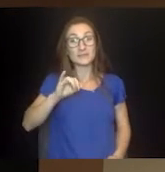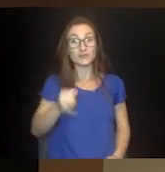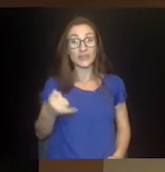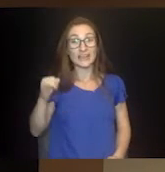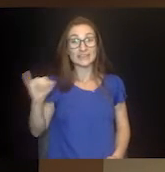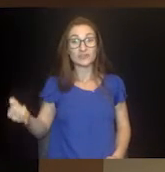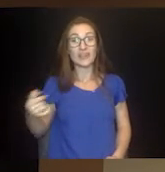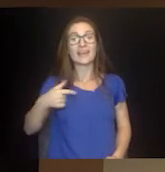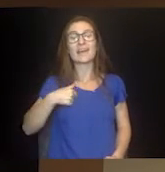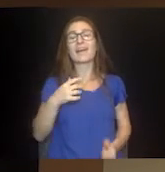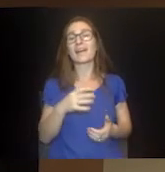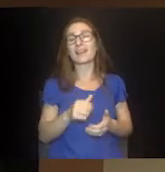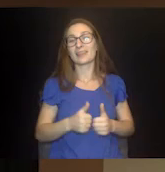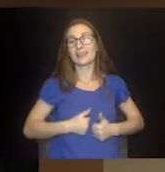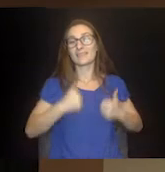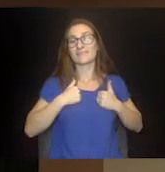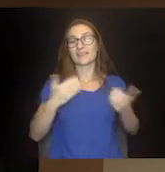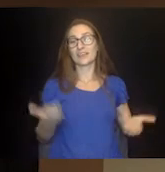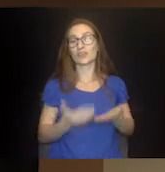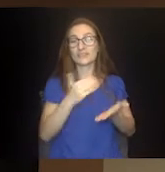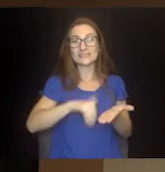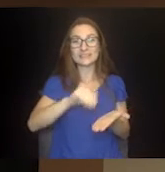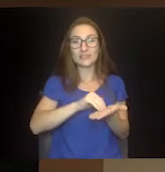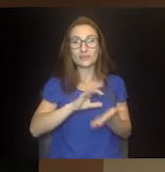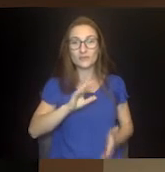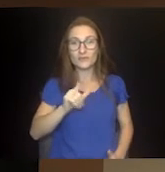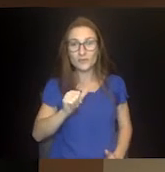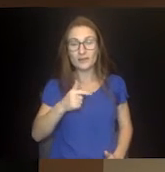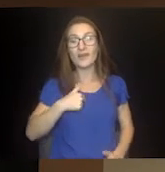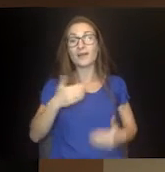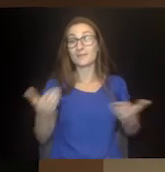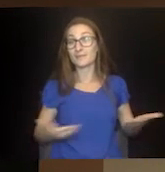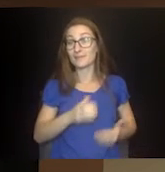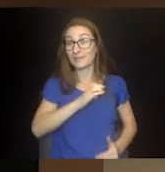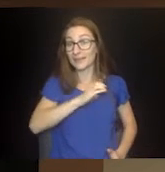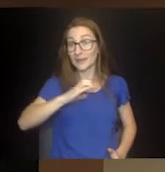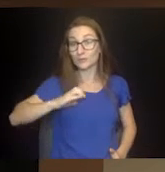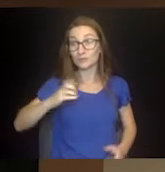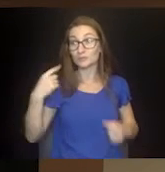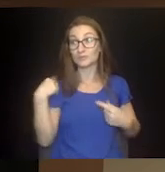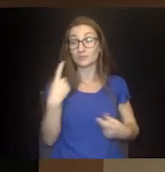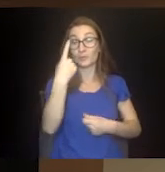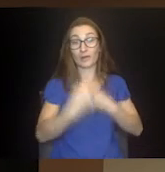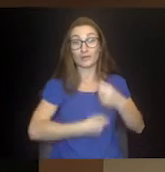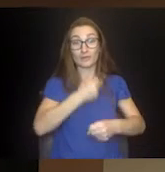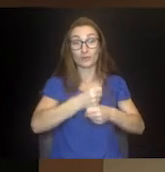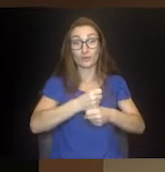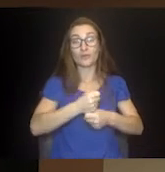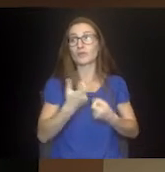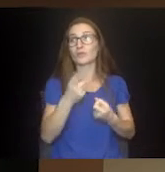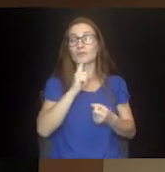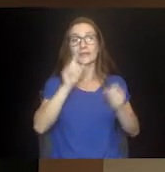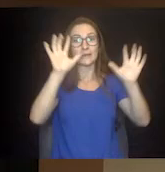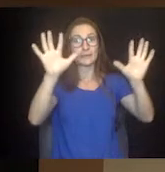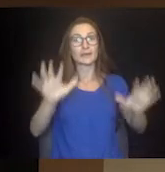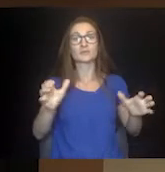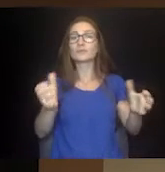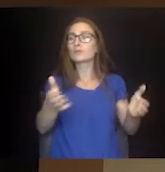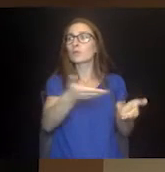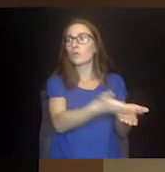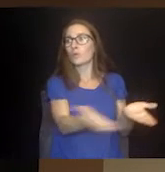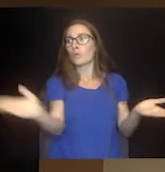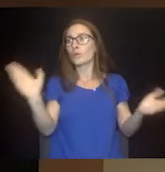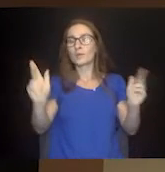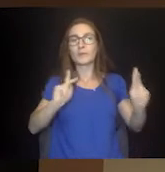I'm JJ. I live in Central Florida. I've been on the council for 1 year, and that 1 year has been